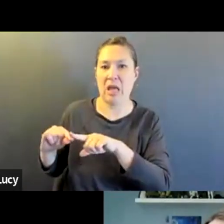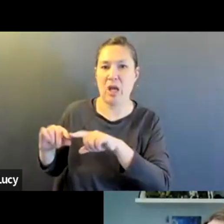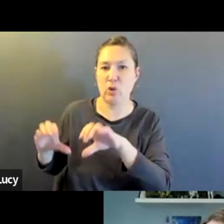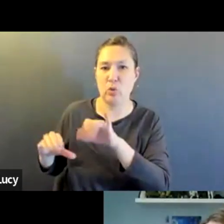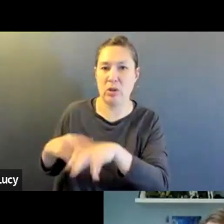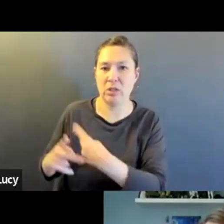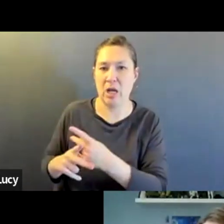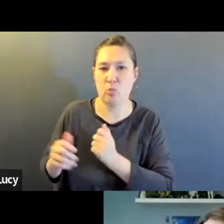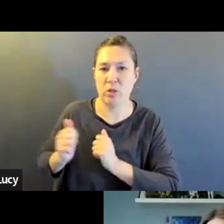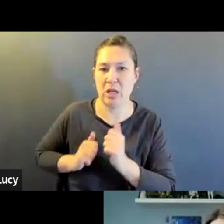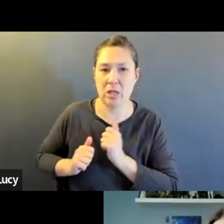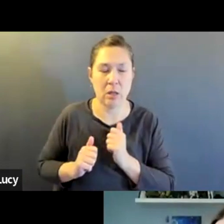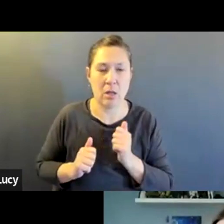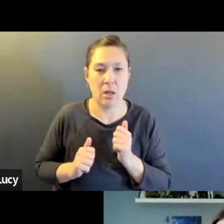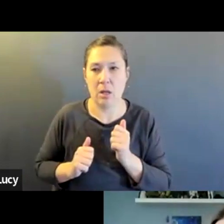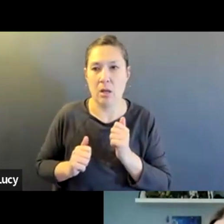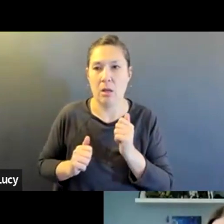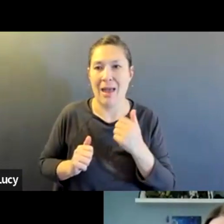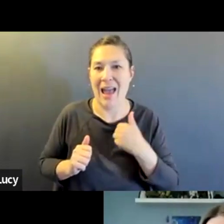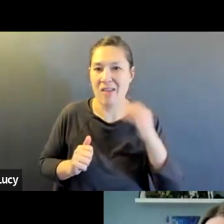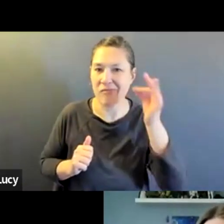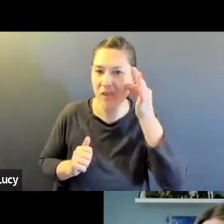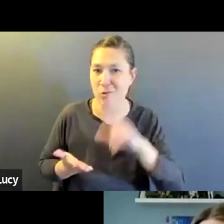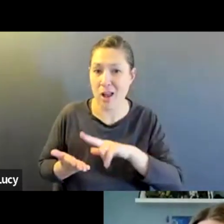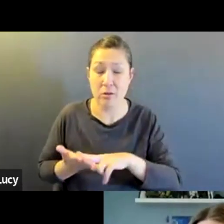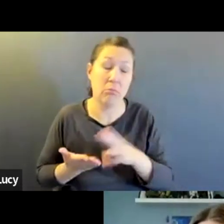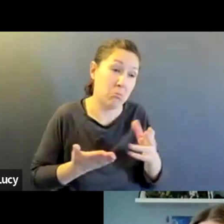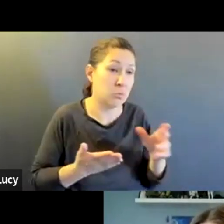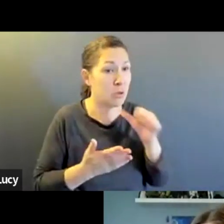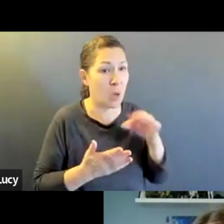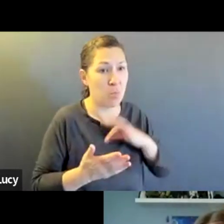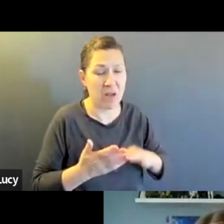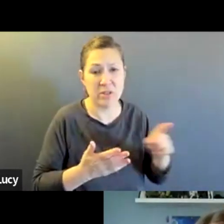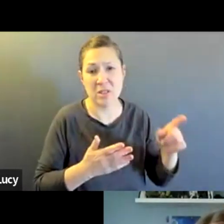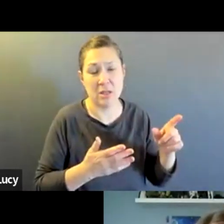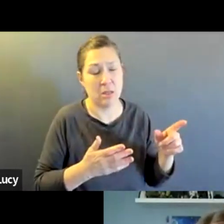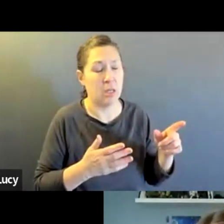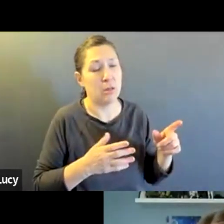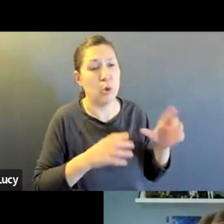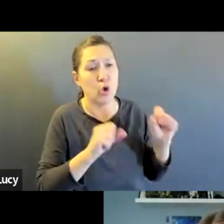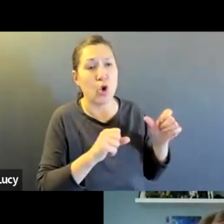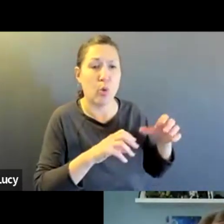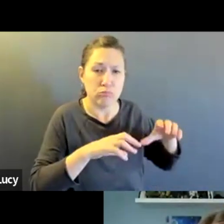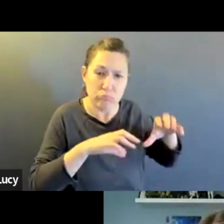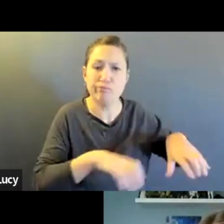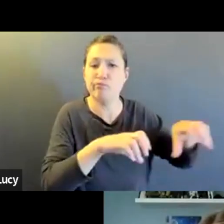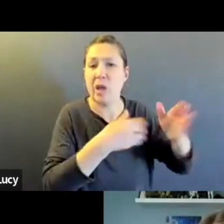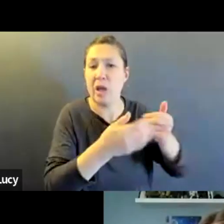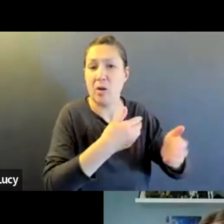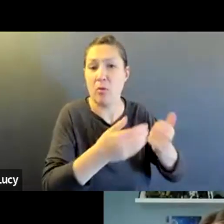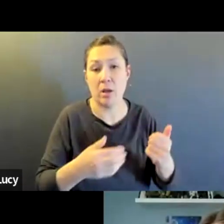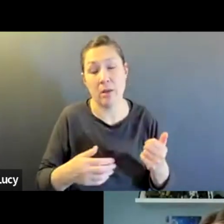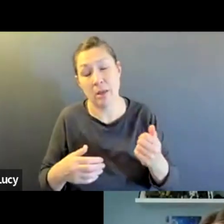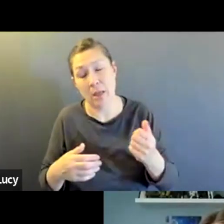and contracts. For nonprofits with existing federal grants or contracts, then it's